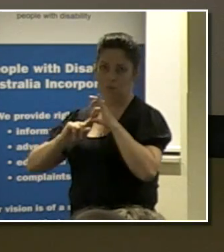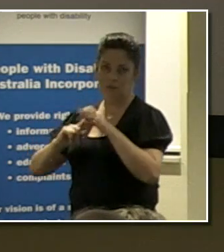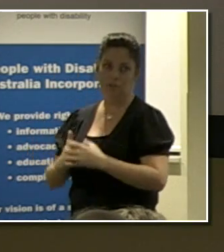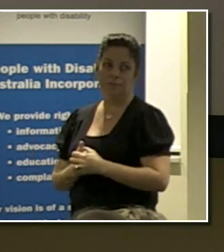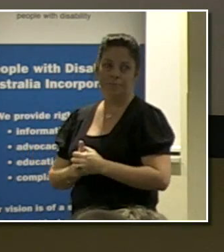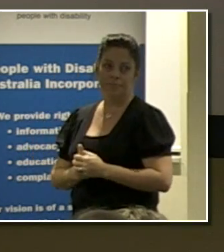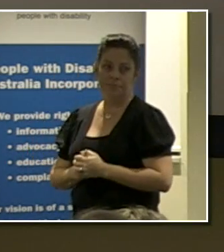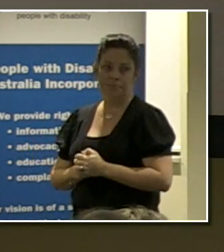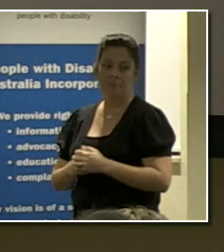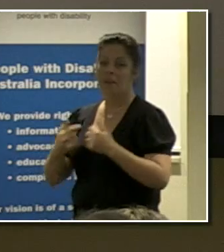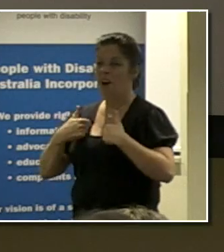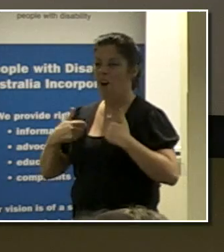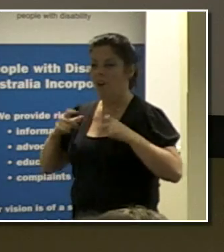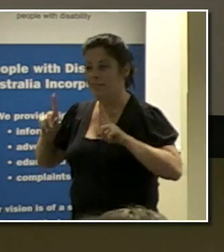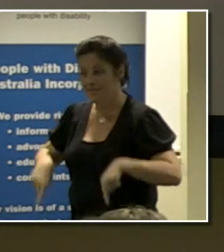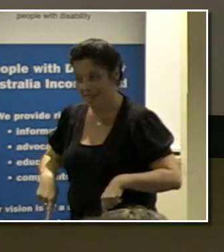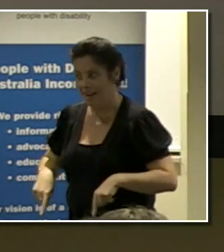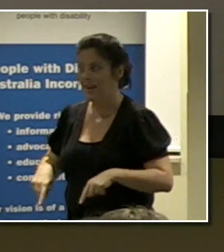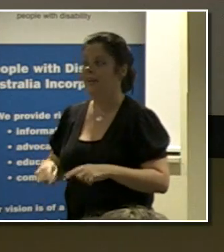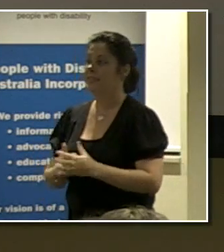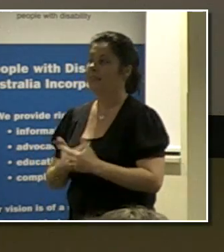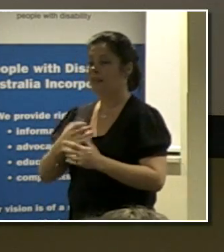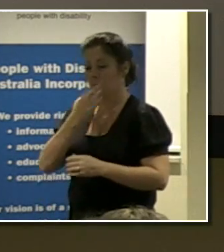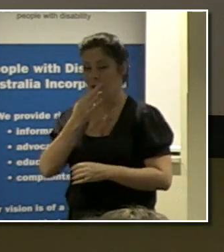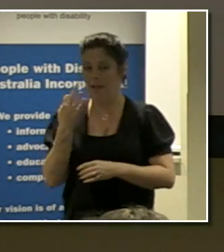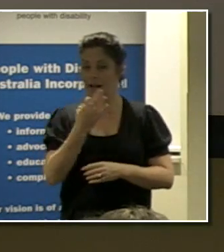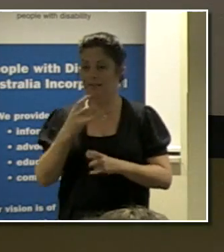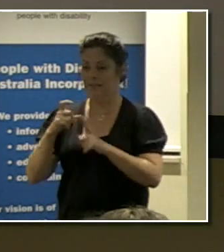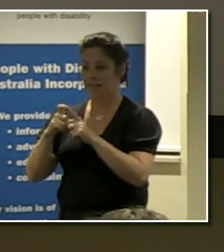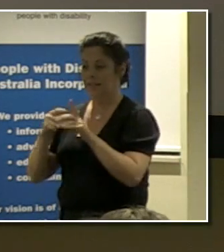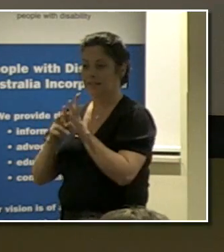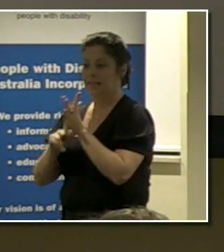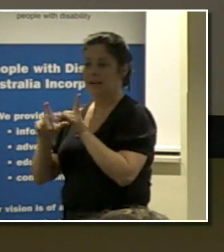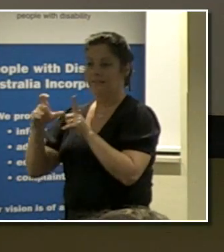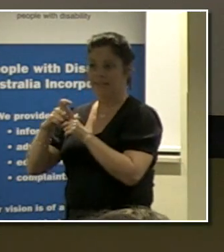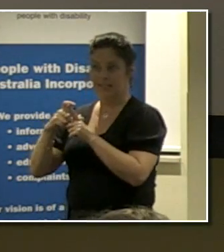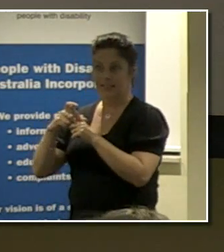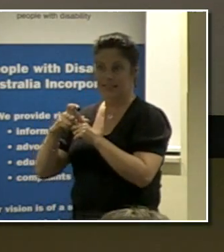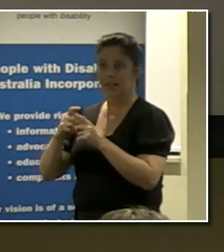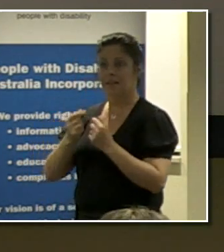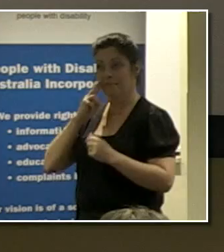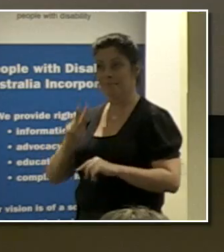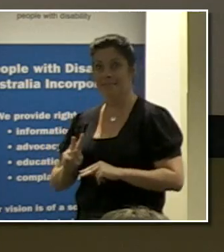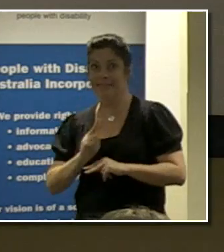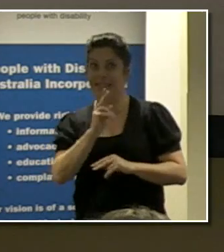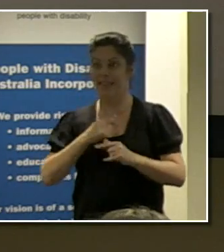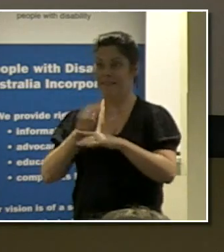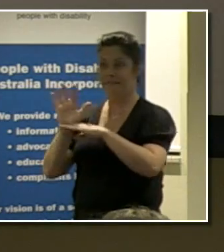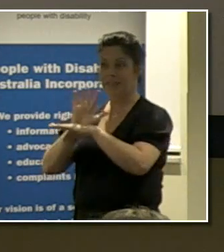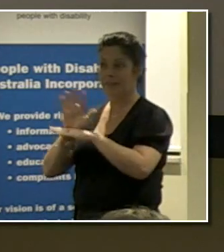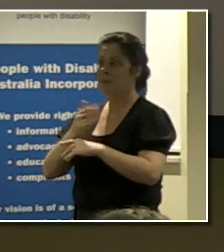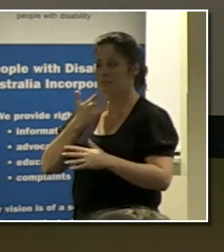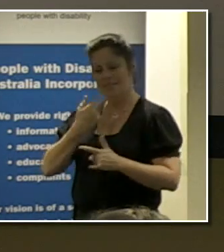I'd like to just start off, I guess, by asking David, having just re-seen that film, to reflect on the